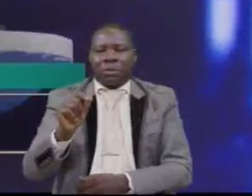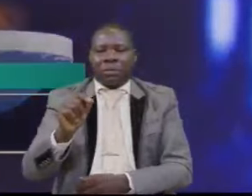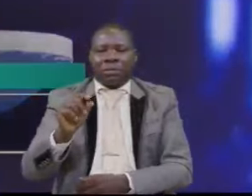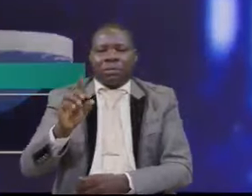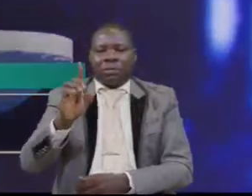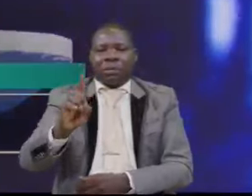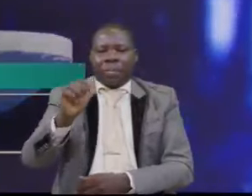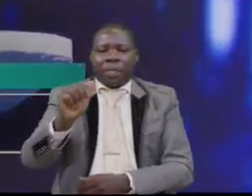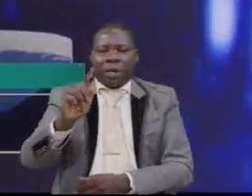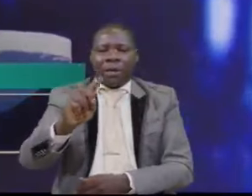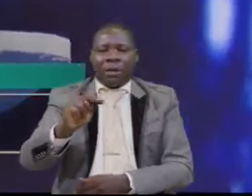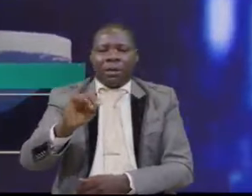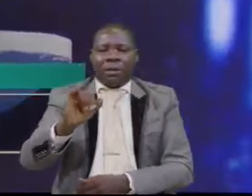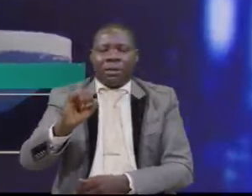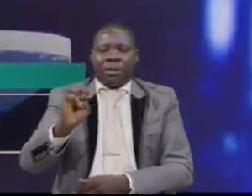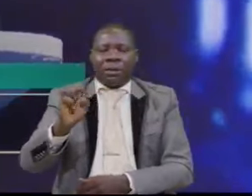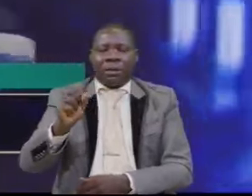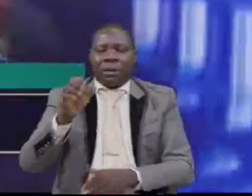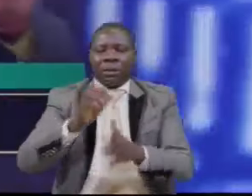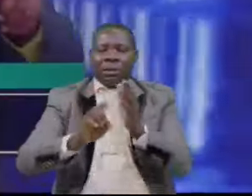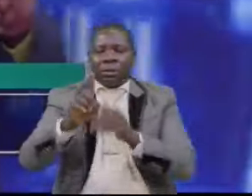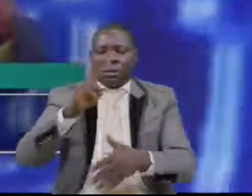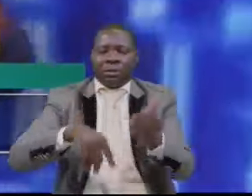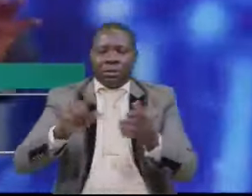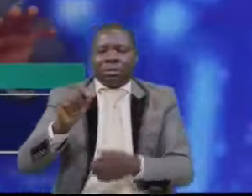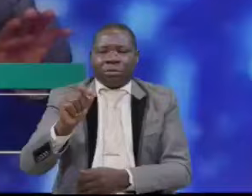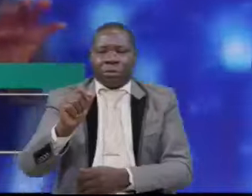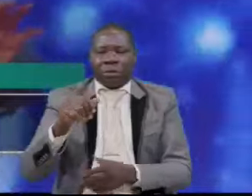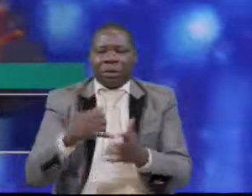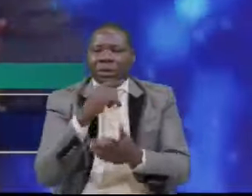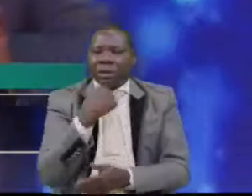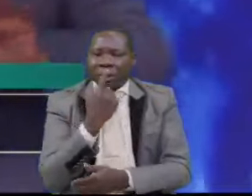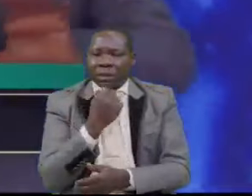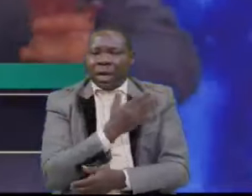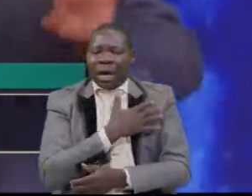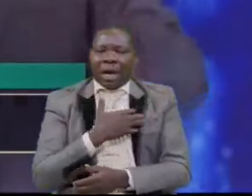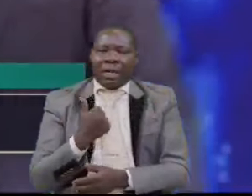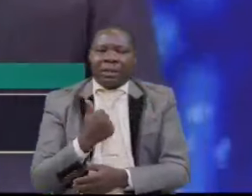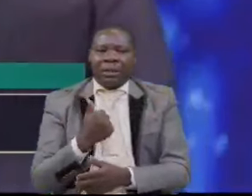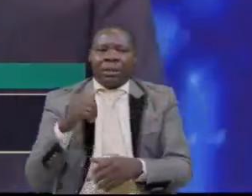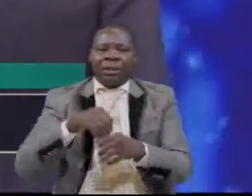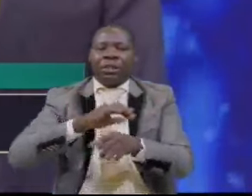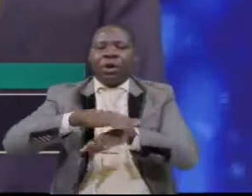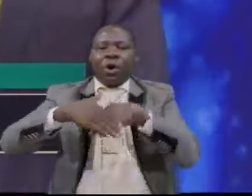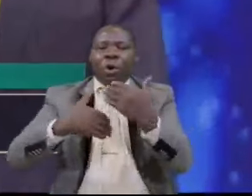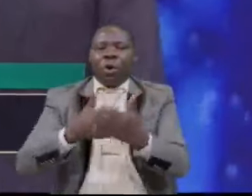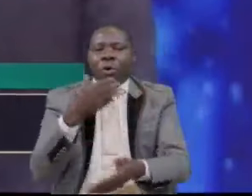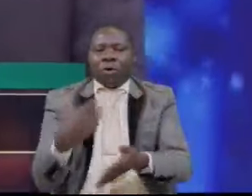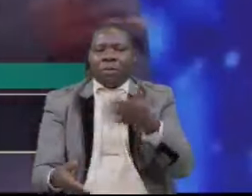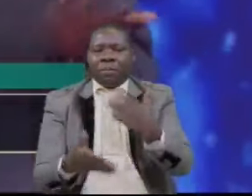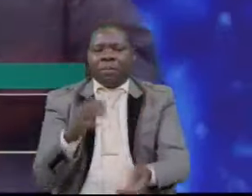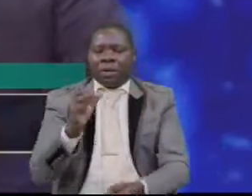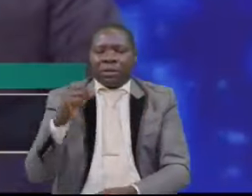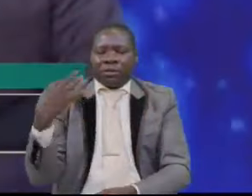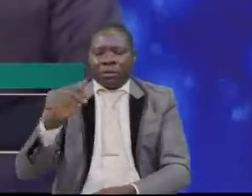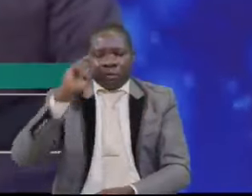We're looking at verse 20. It says, and in all matters of wisdom